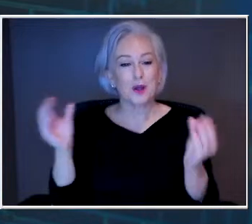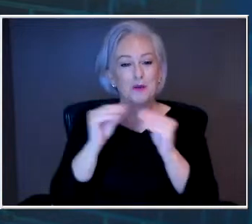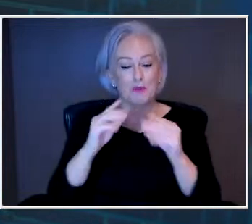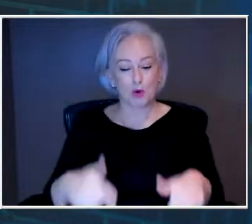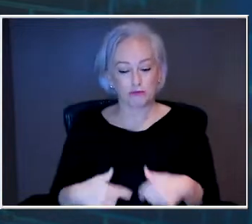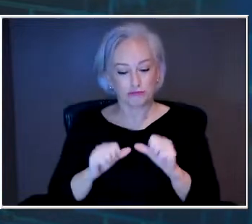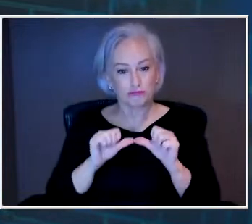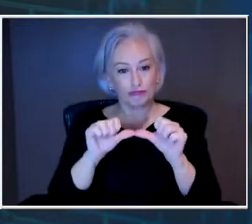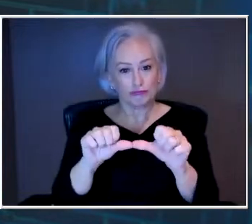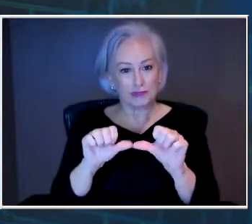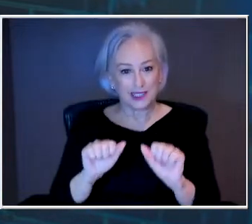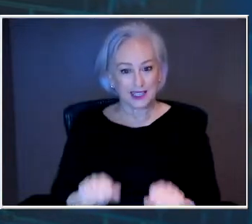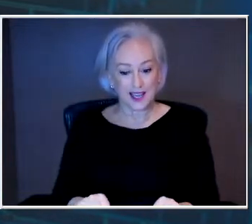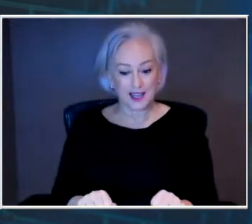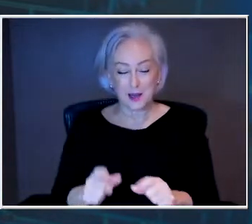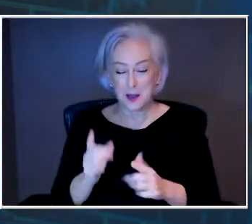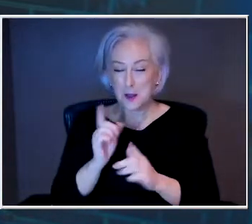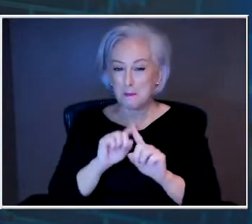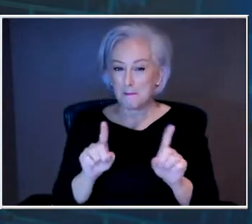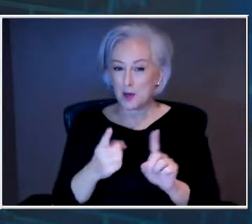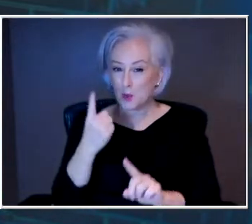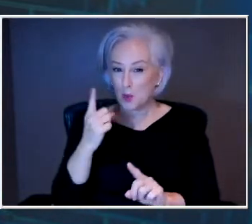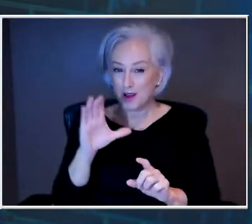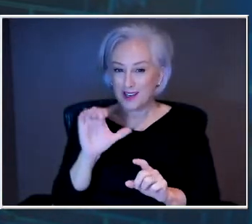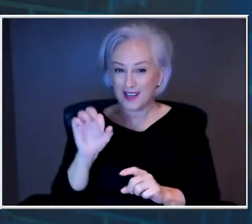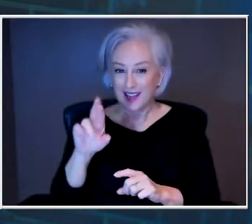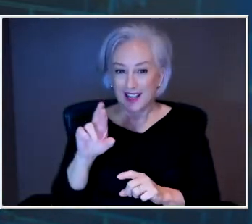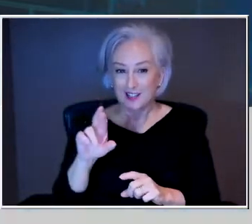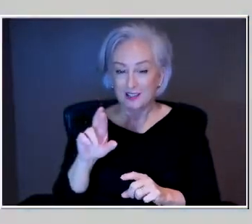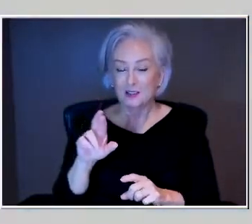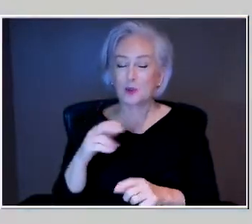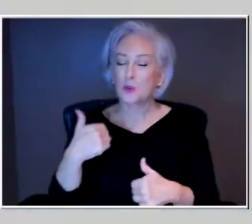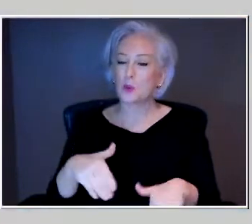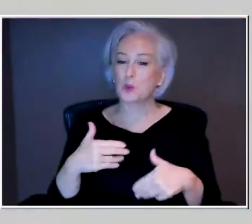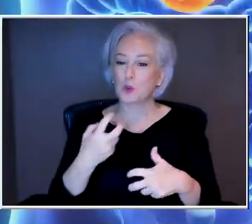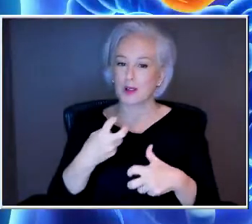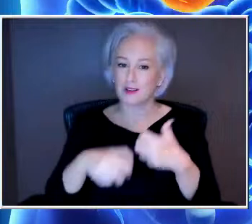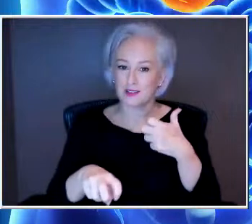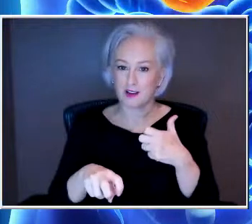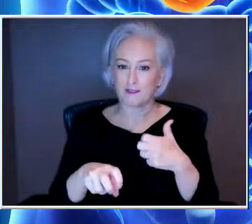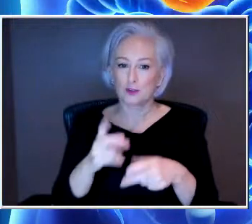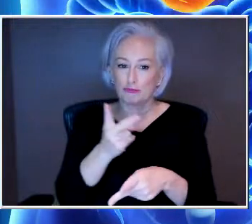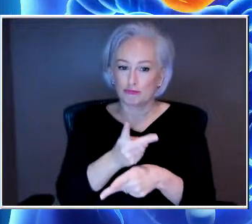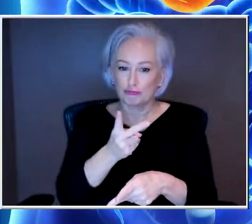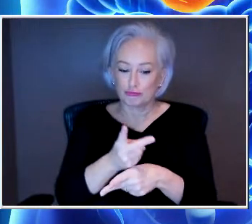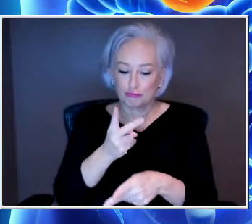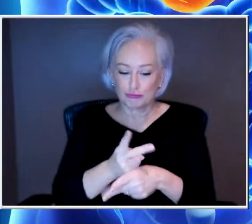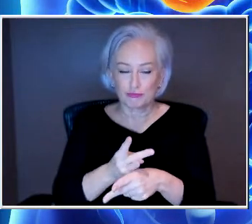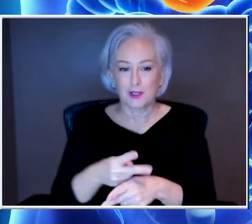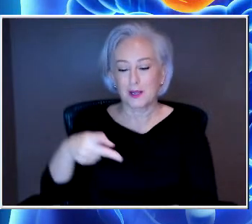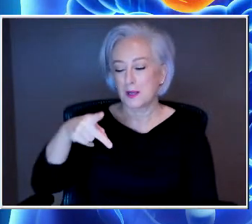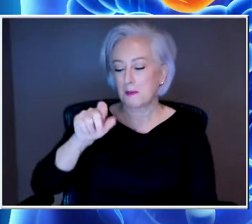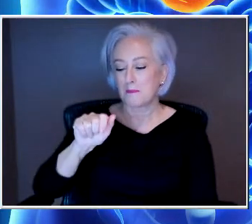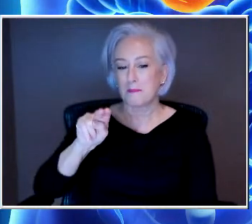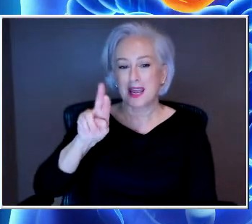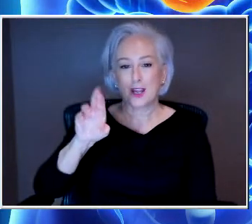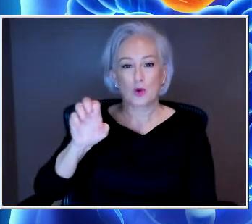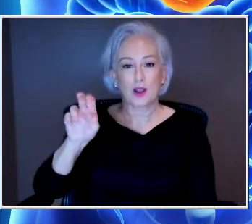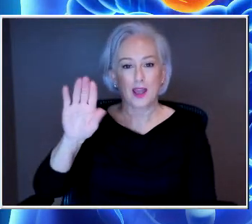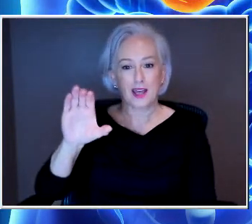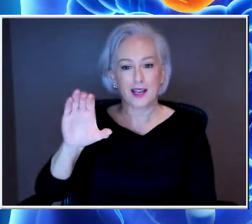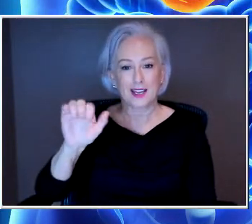to treat: pancreatic cancer. While the 5-year survival rate has tripled since 1999 from